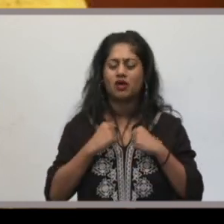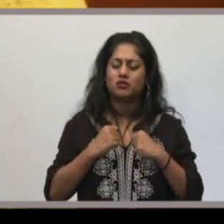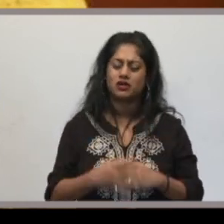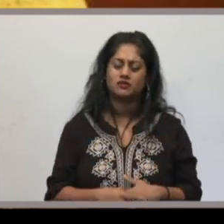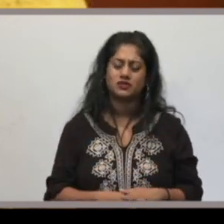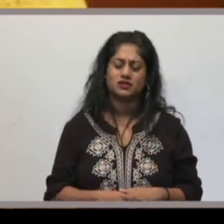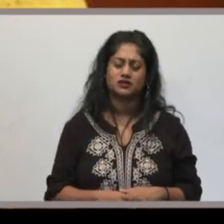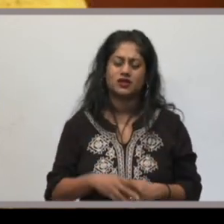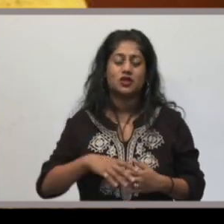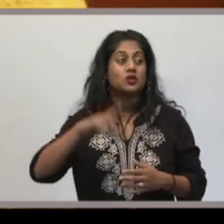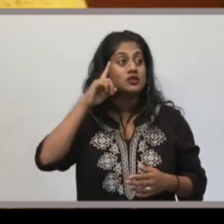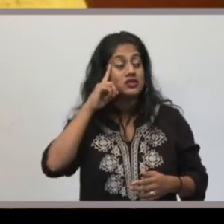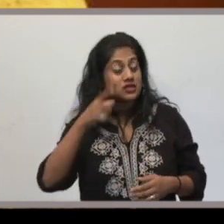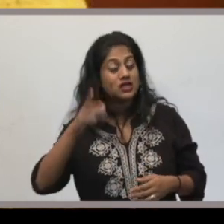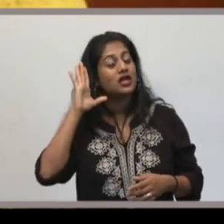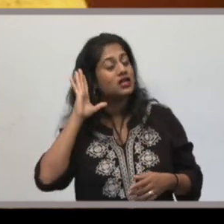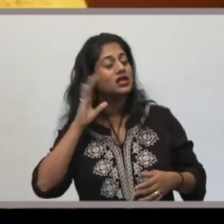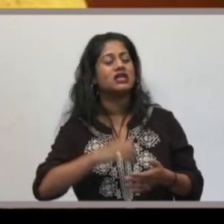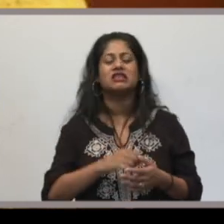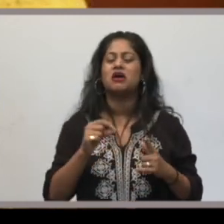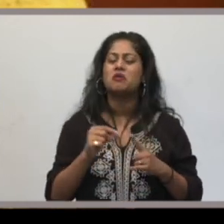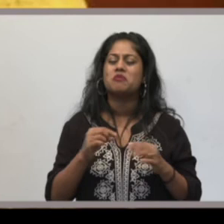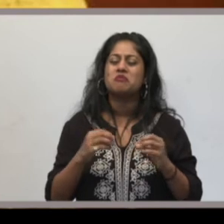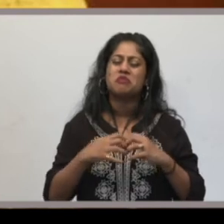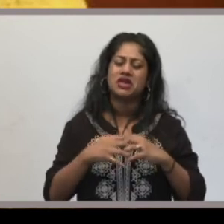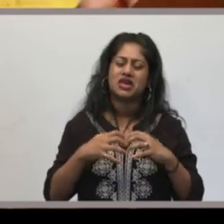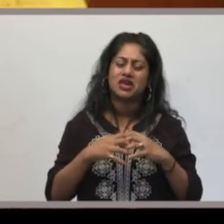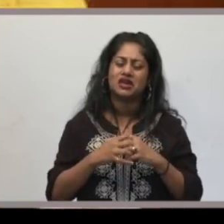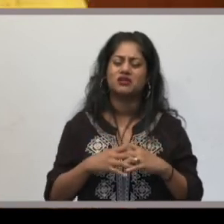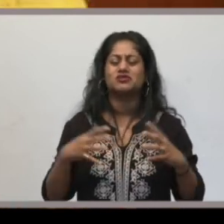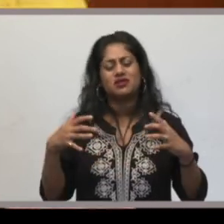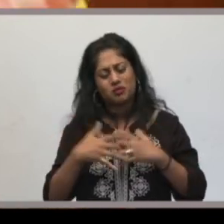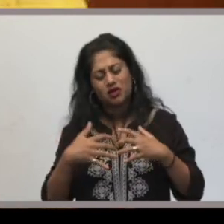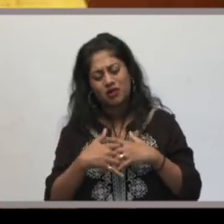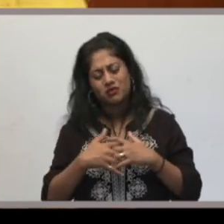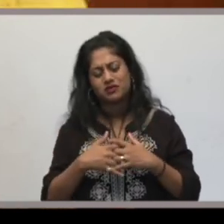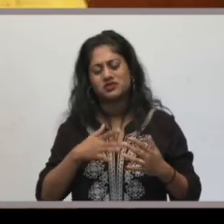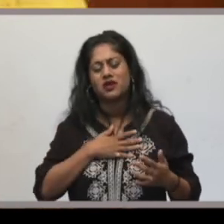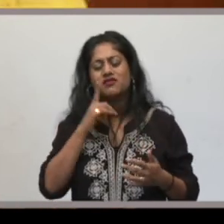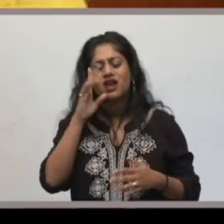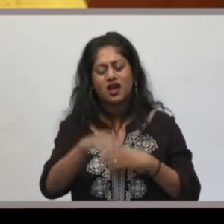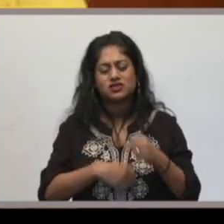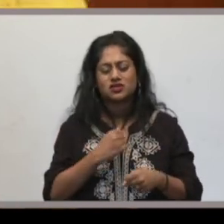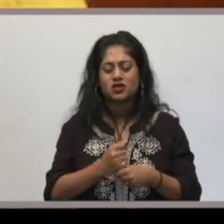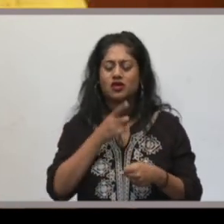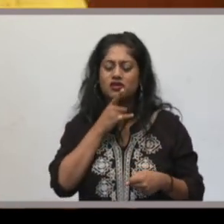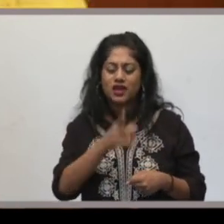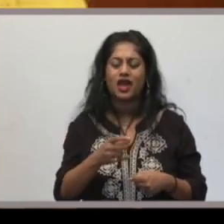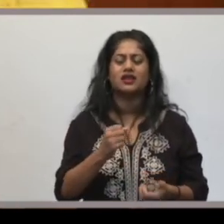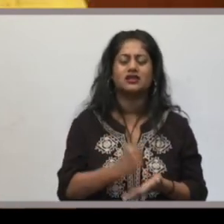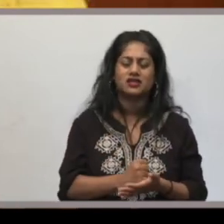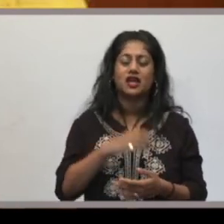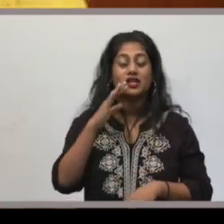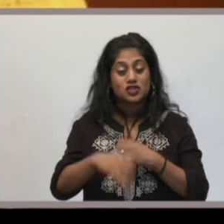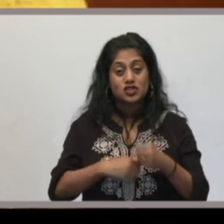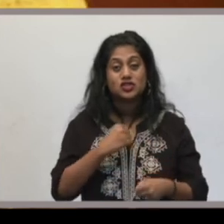Almighty. Lord, you see the hurt, you see the pain, you see what people are going through. I pray in Jesus' name that right now you will